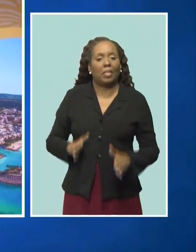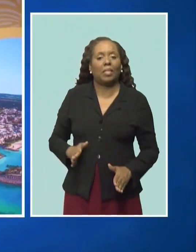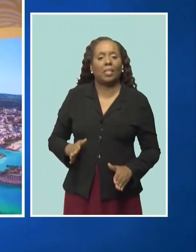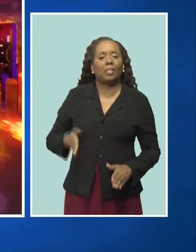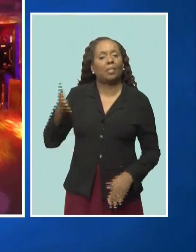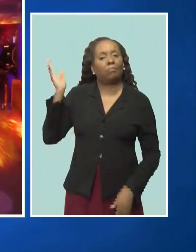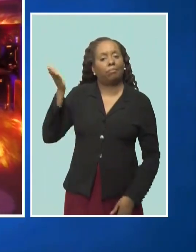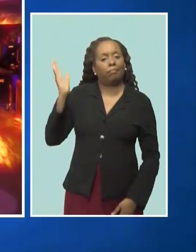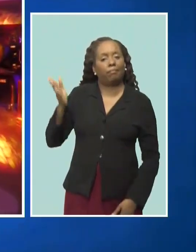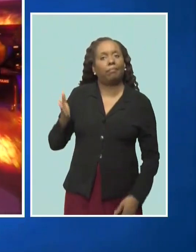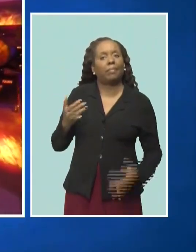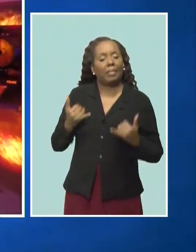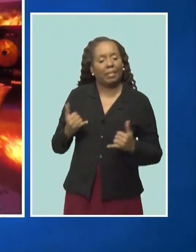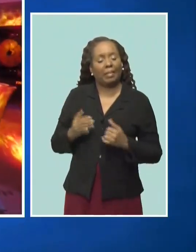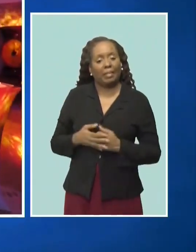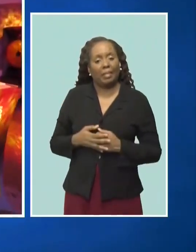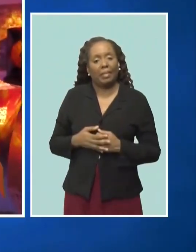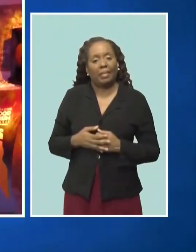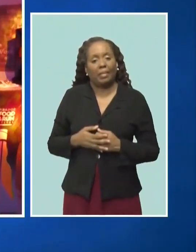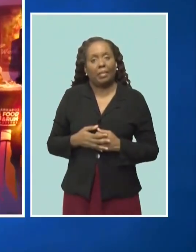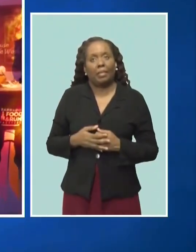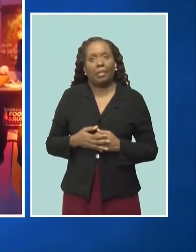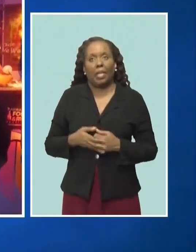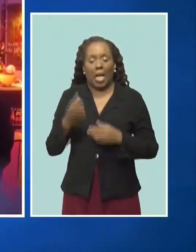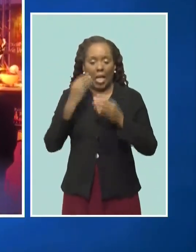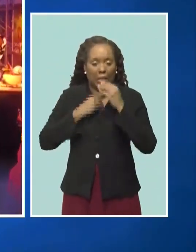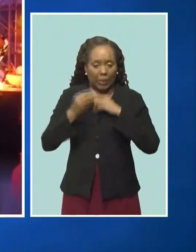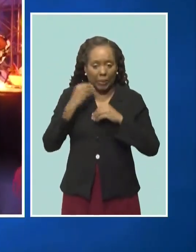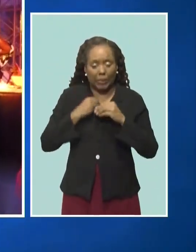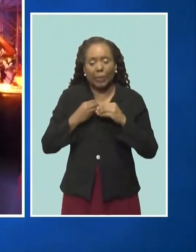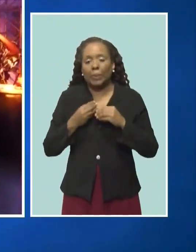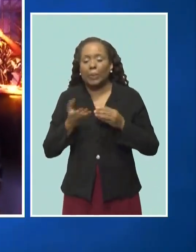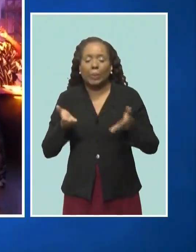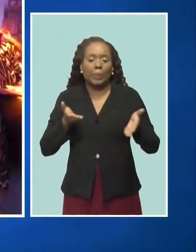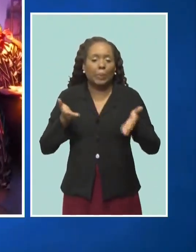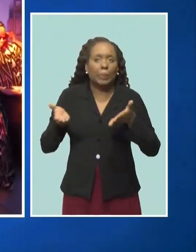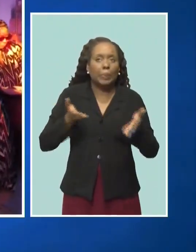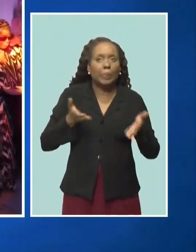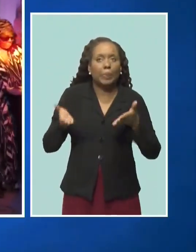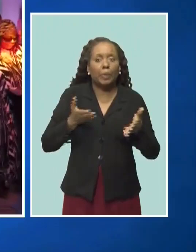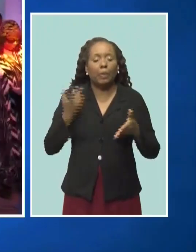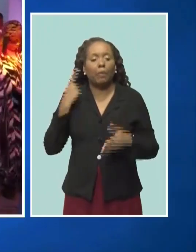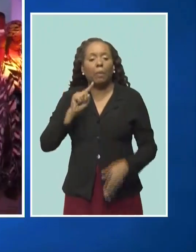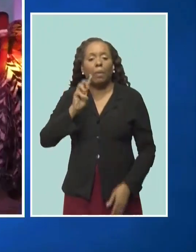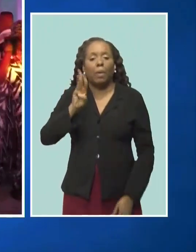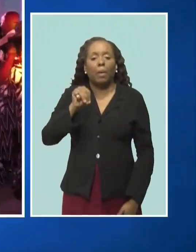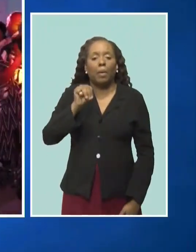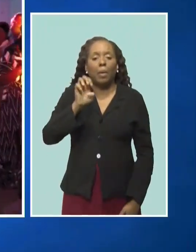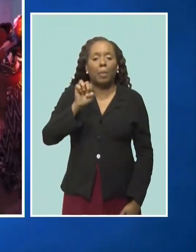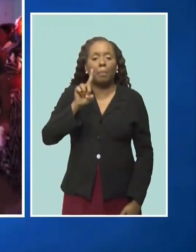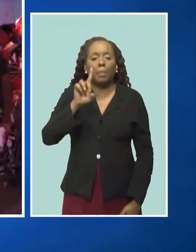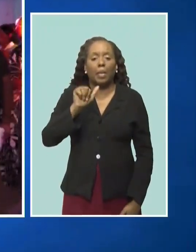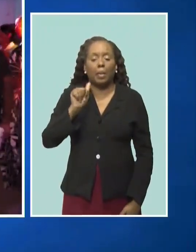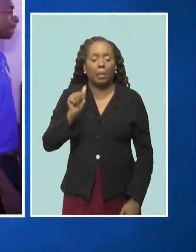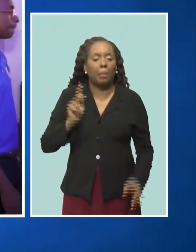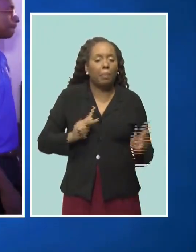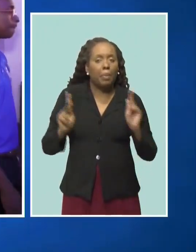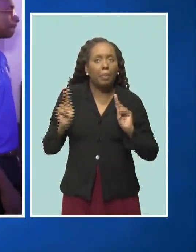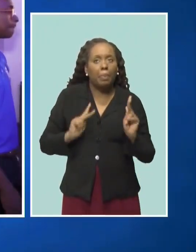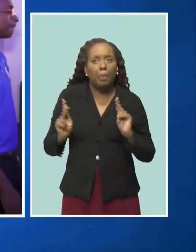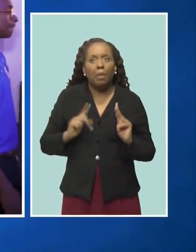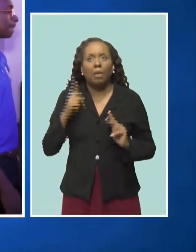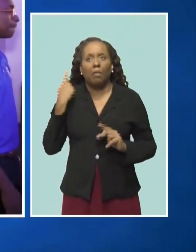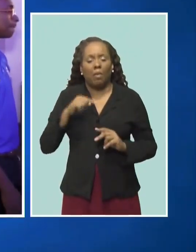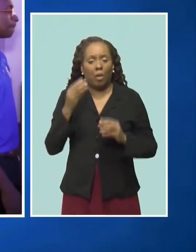Franklin. She was speaking during a reception held to welcome media partners and media influencers for this year's Food and